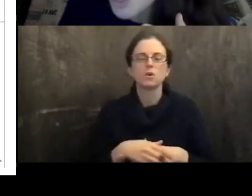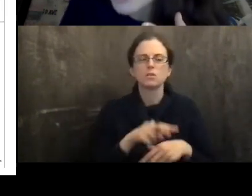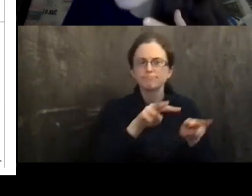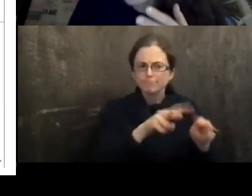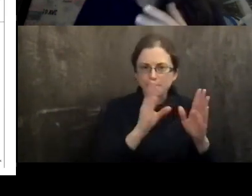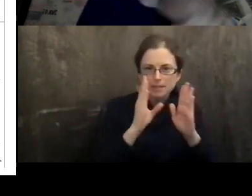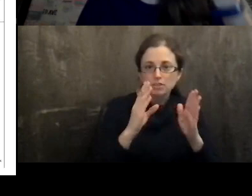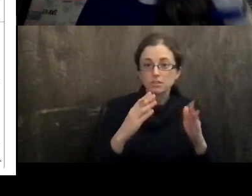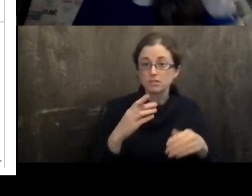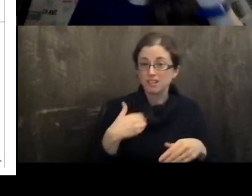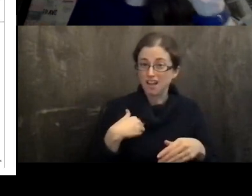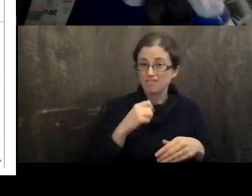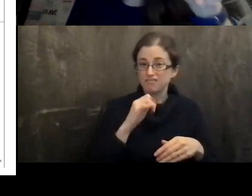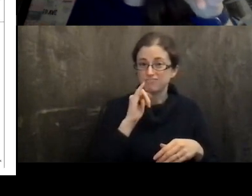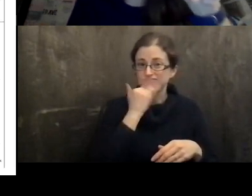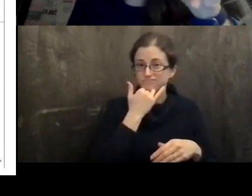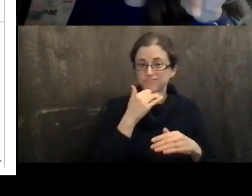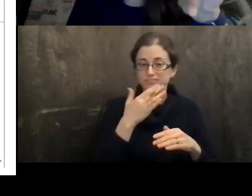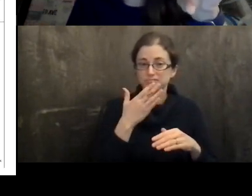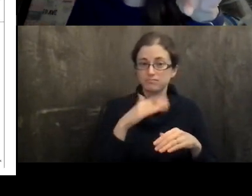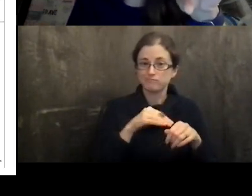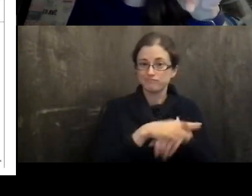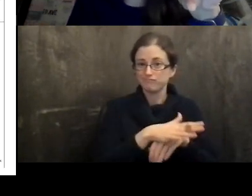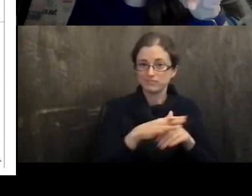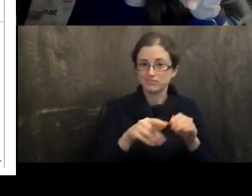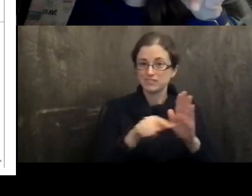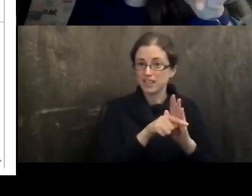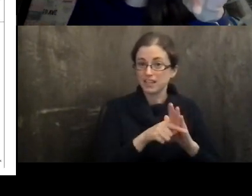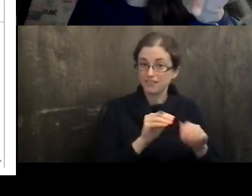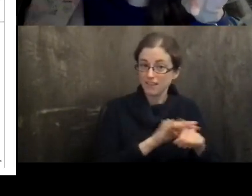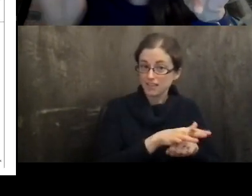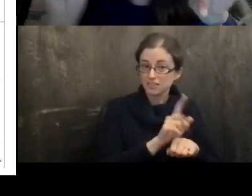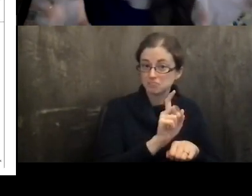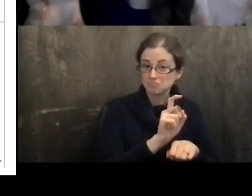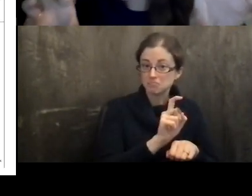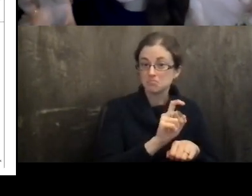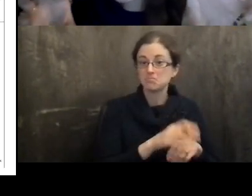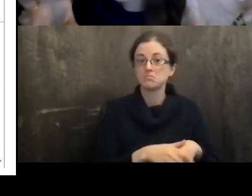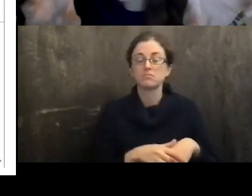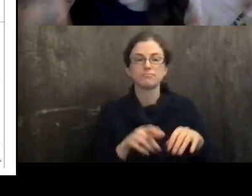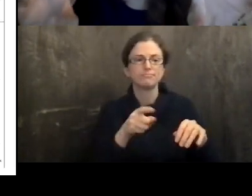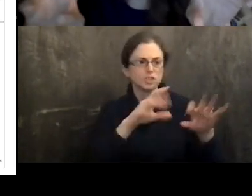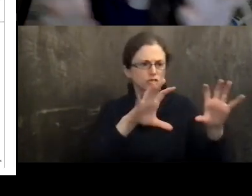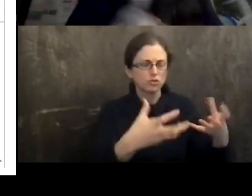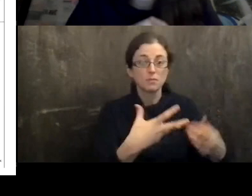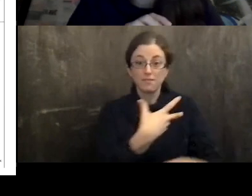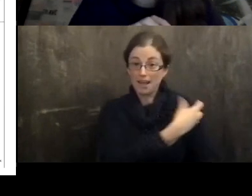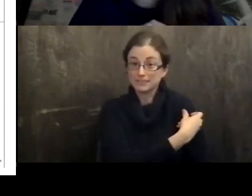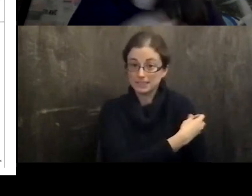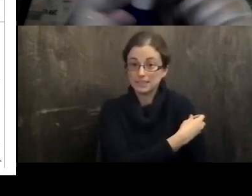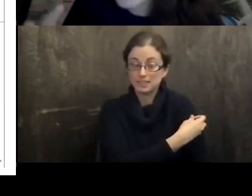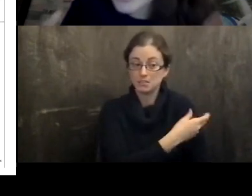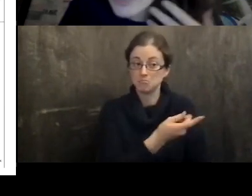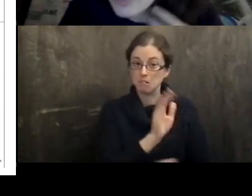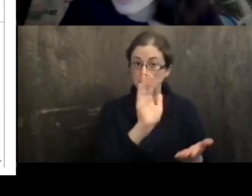vaccine works, right? Is the group that's getting the real vaccine getting less sick than the group that got saline?